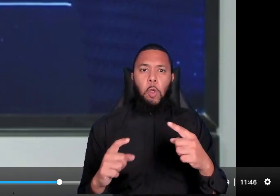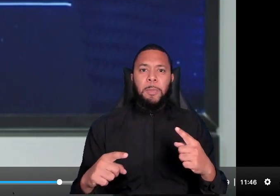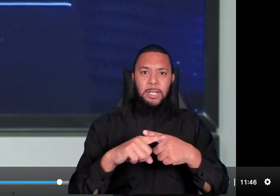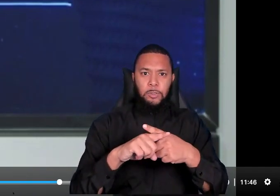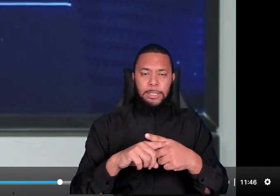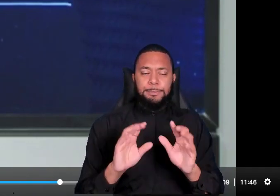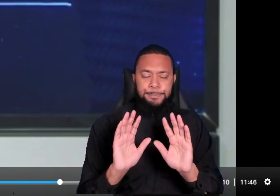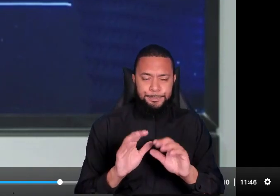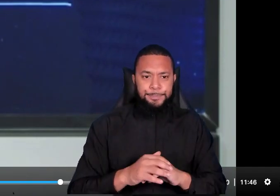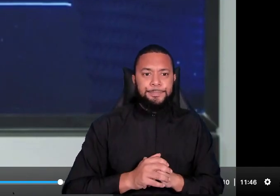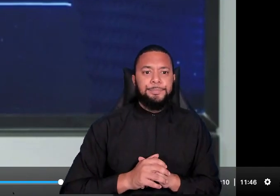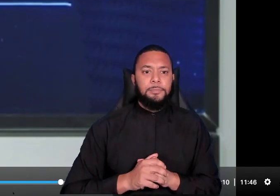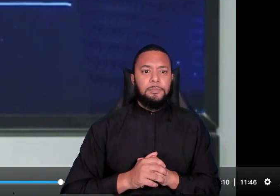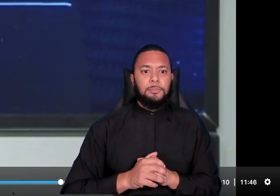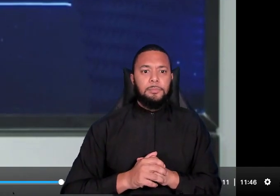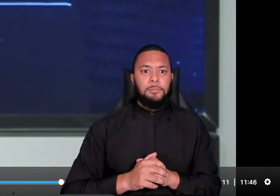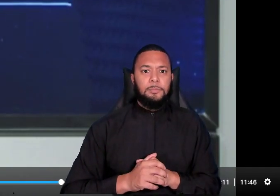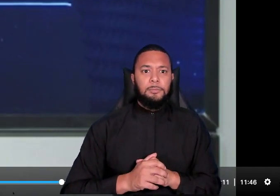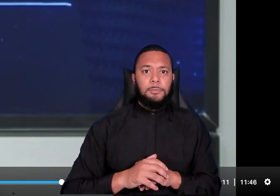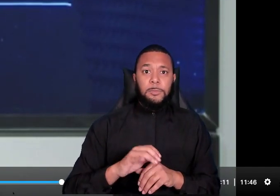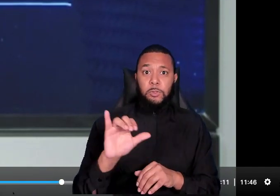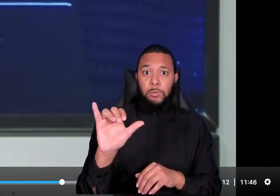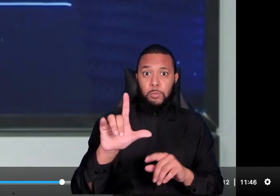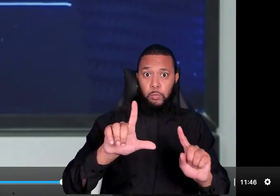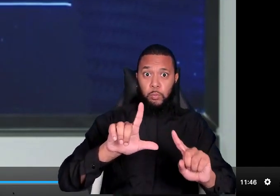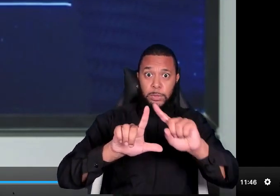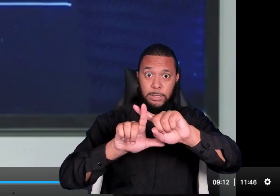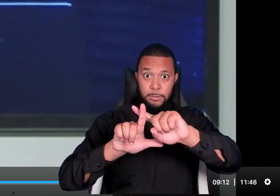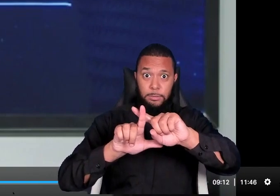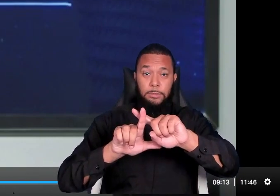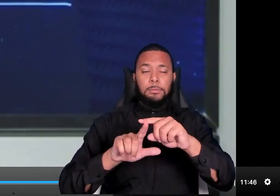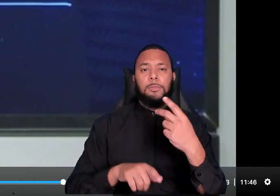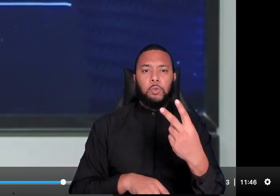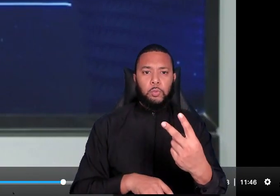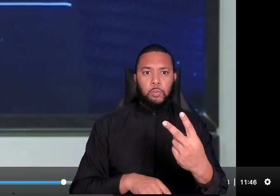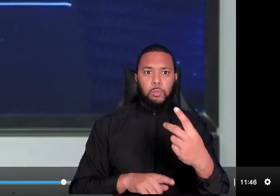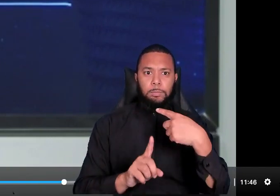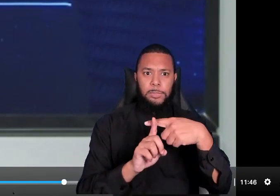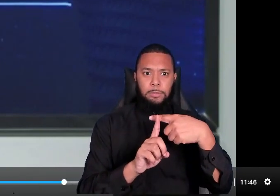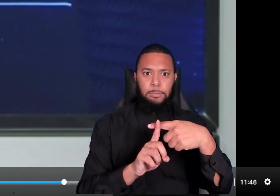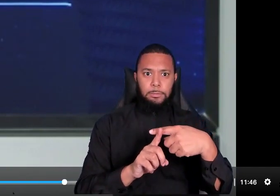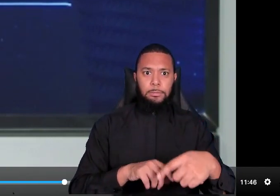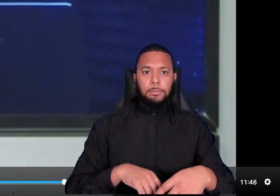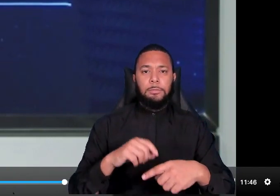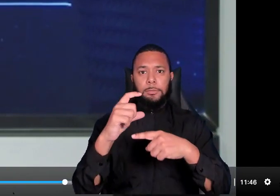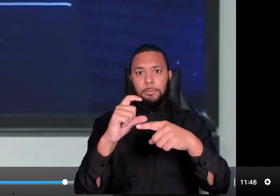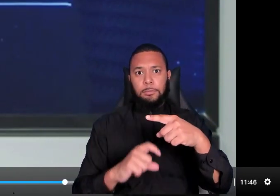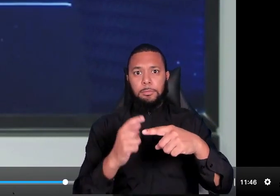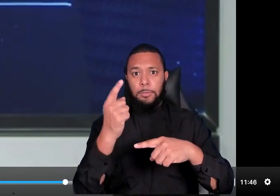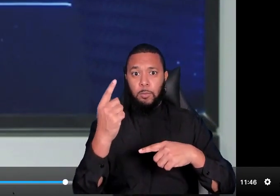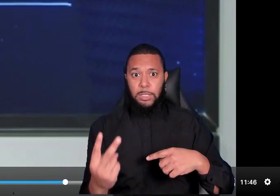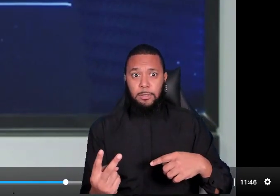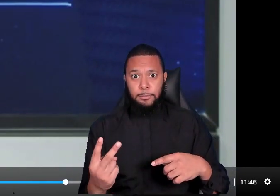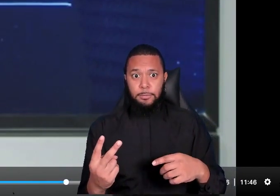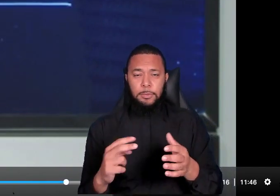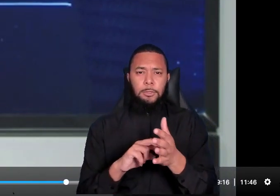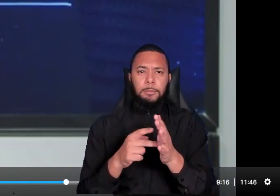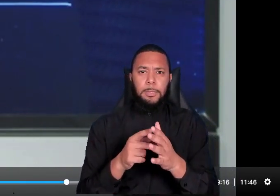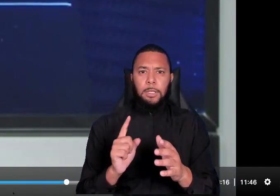first one has a y-intercept of 2 and a slope of 1/2, which means that every time